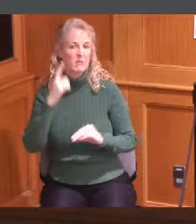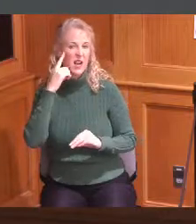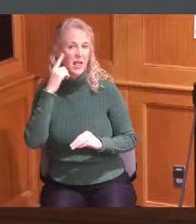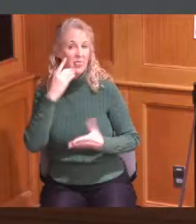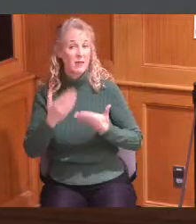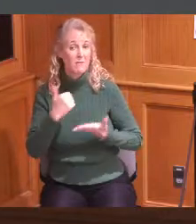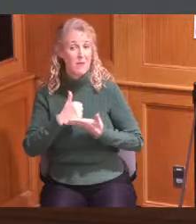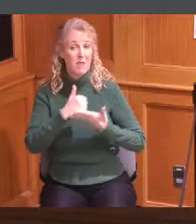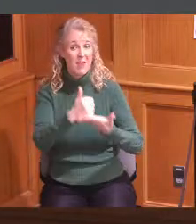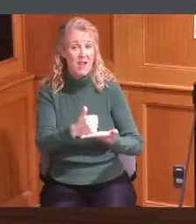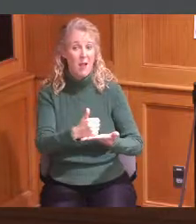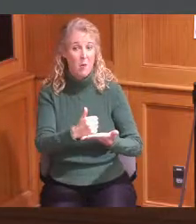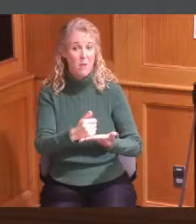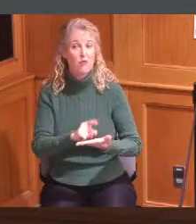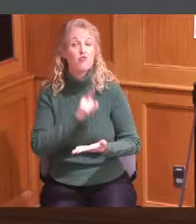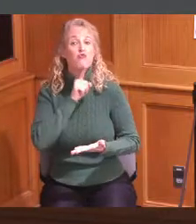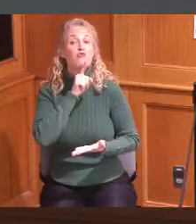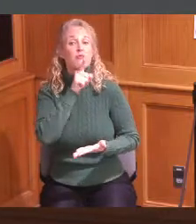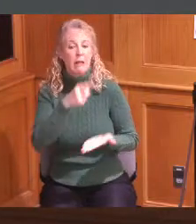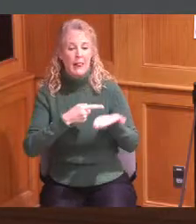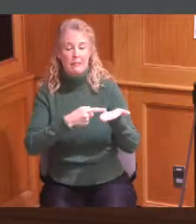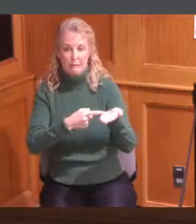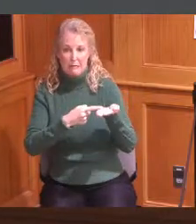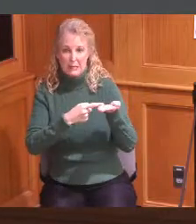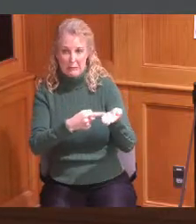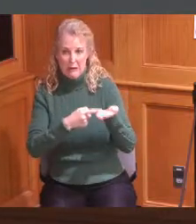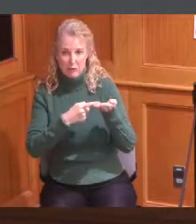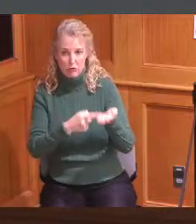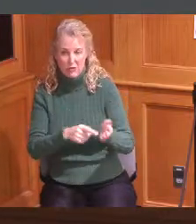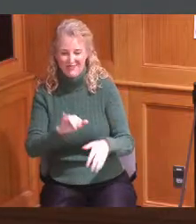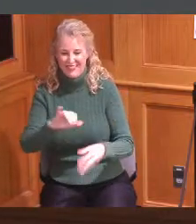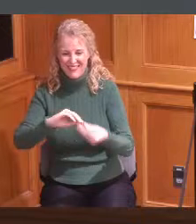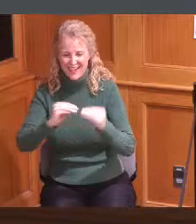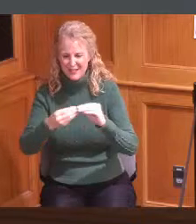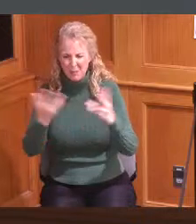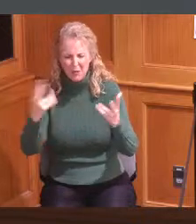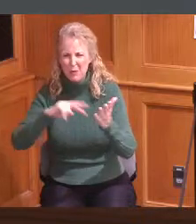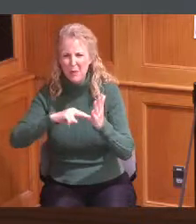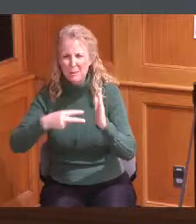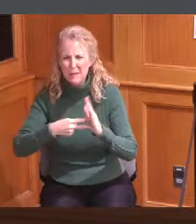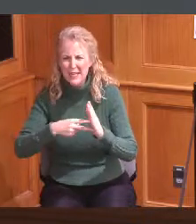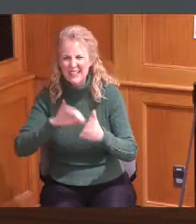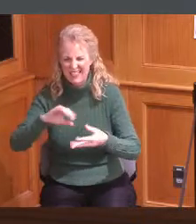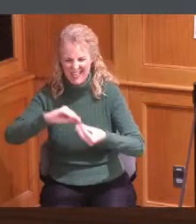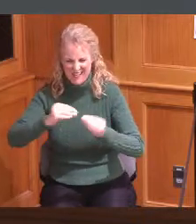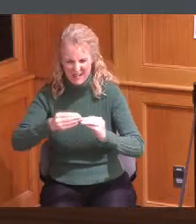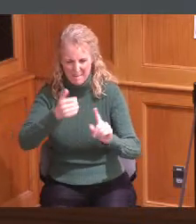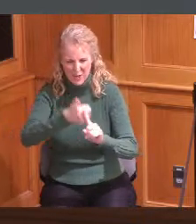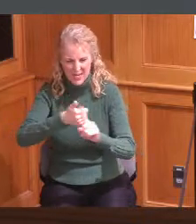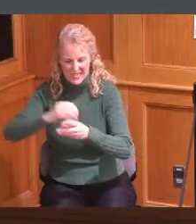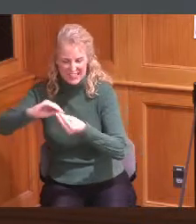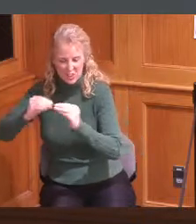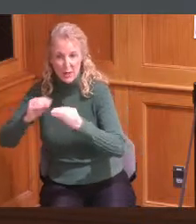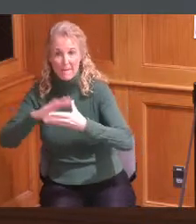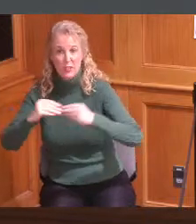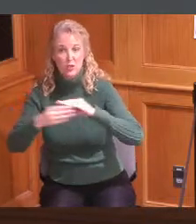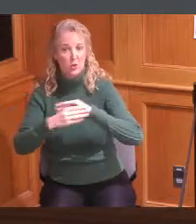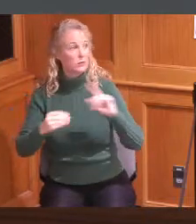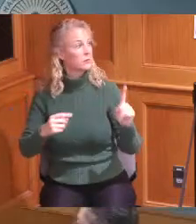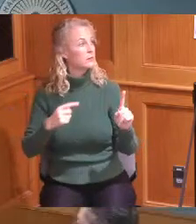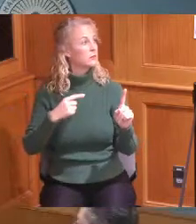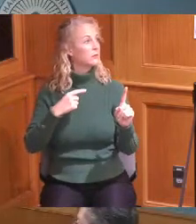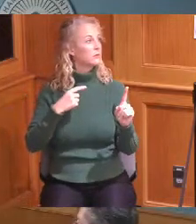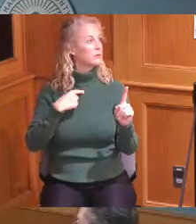have some discussion here about what do the numbers mean? What's the story behind the numbers? Can I just offer an